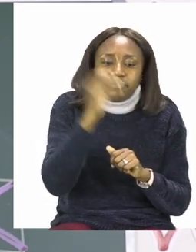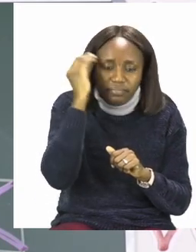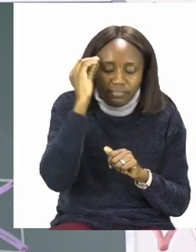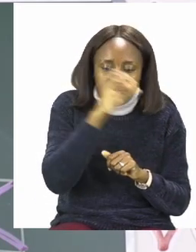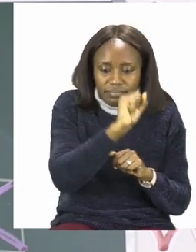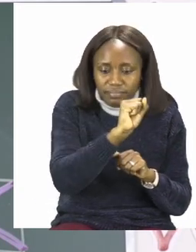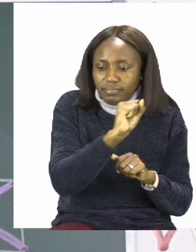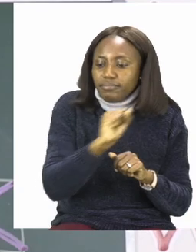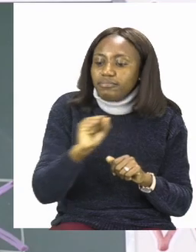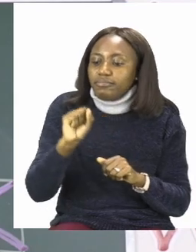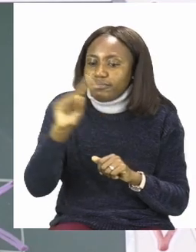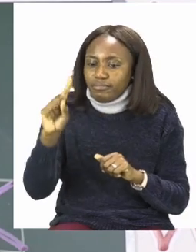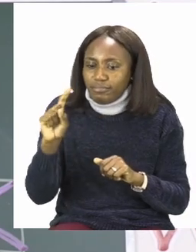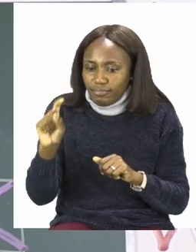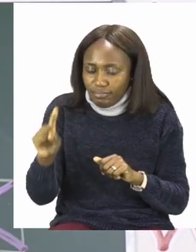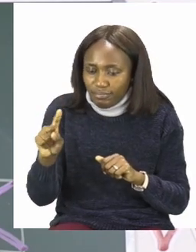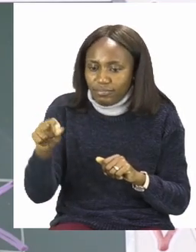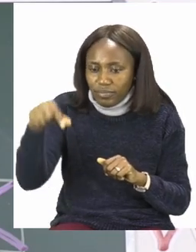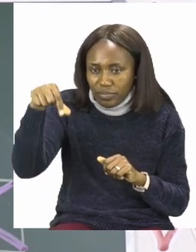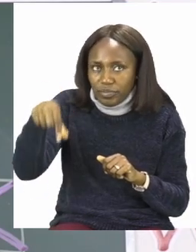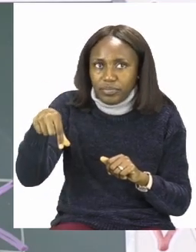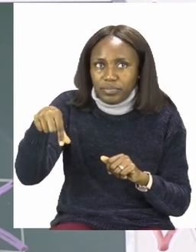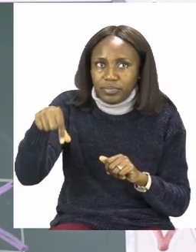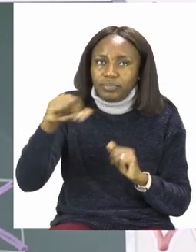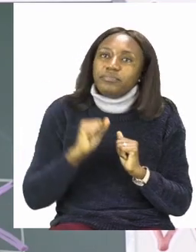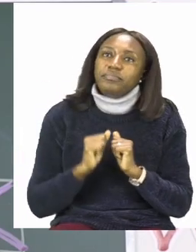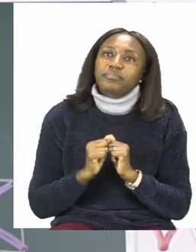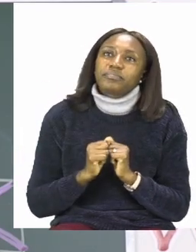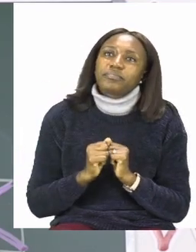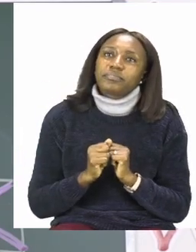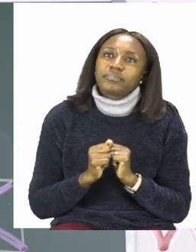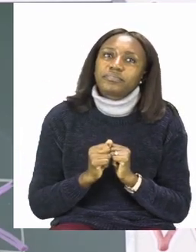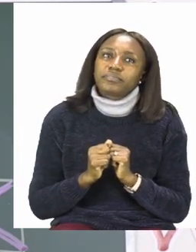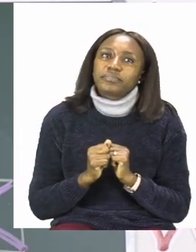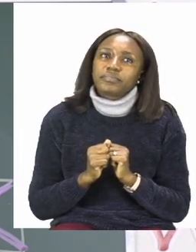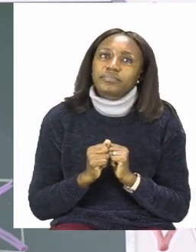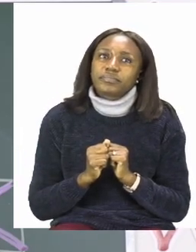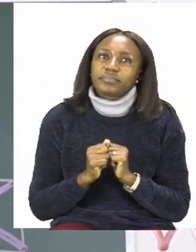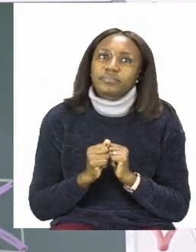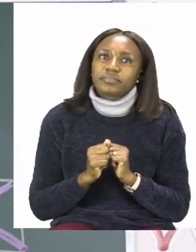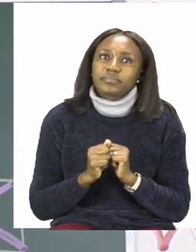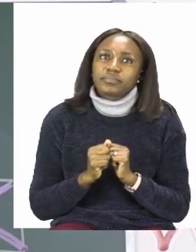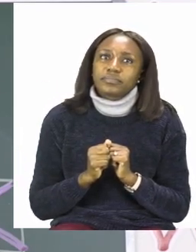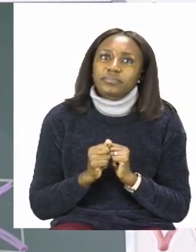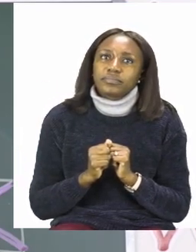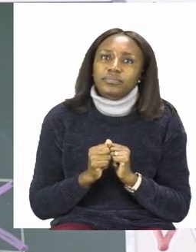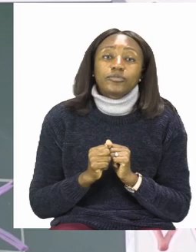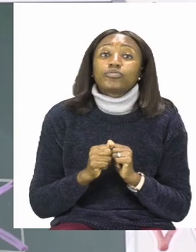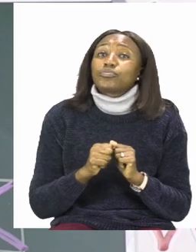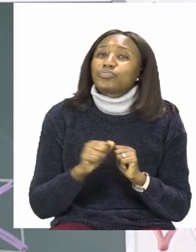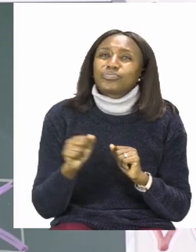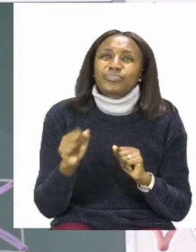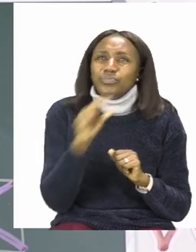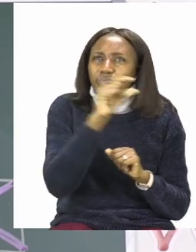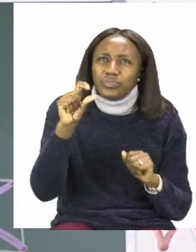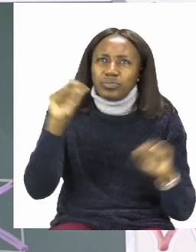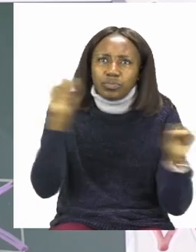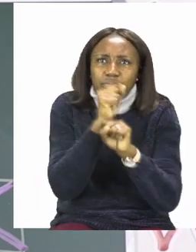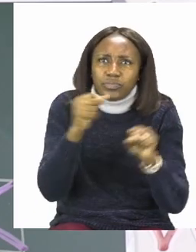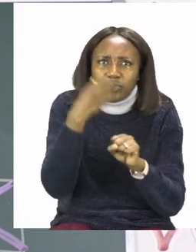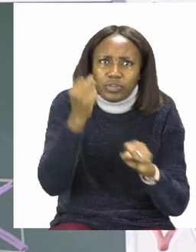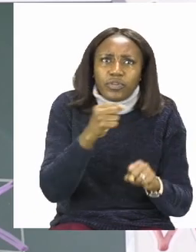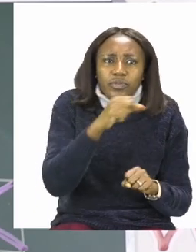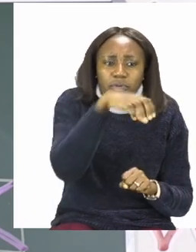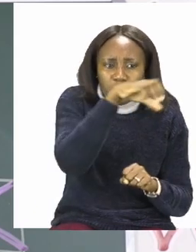put a cross. A question or a sentence. One sentence cannot have both boxes with